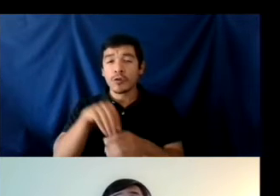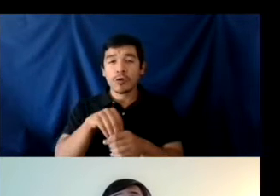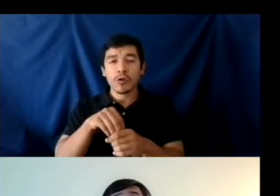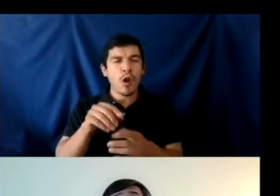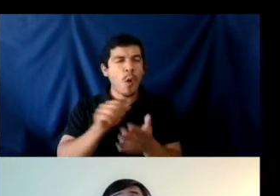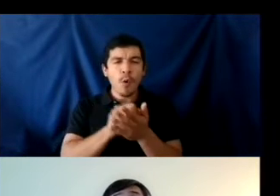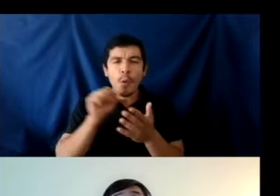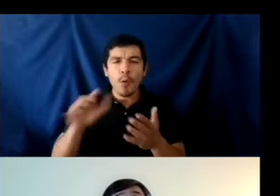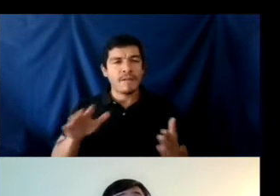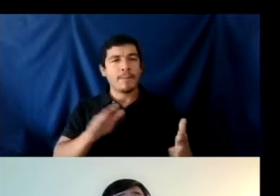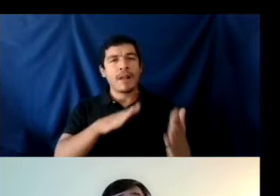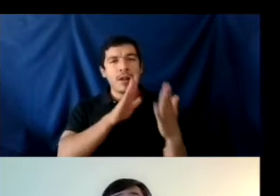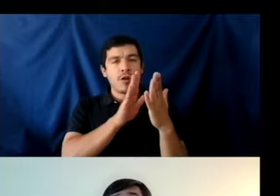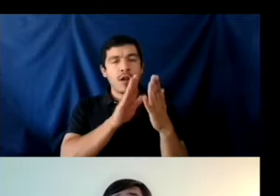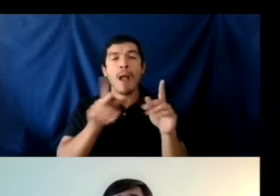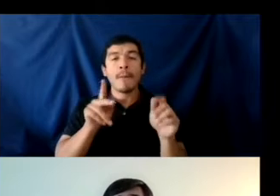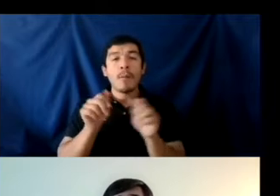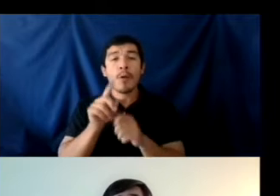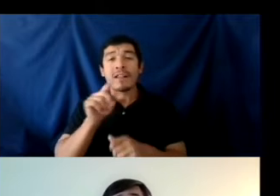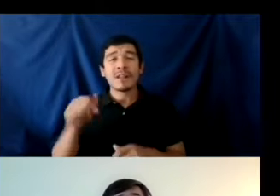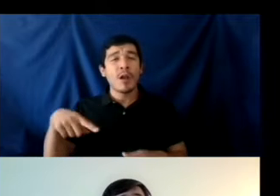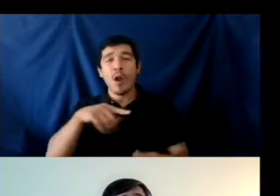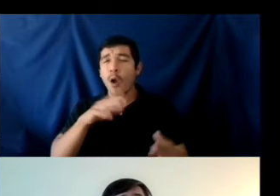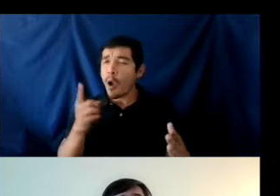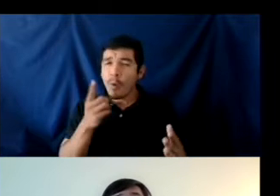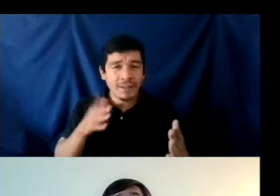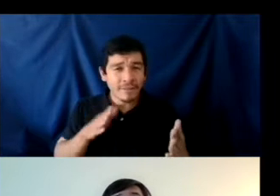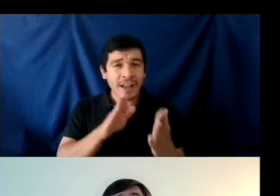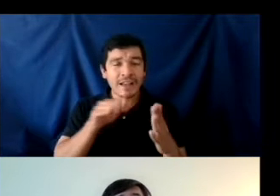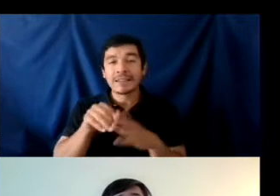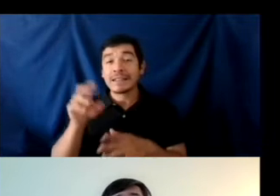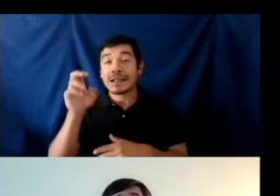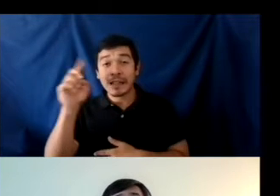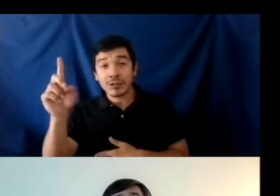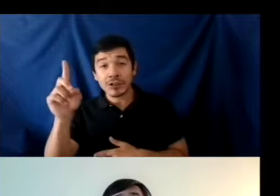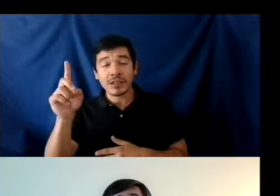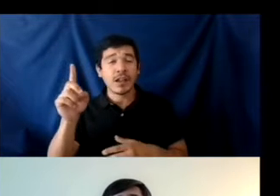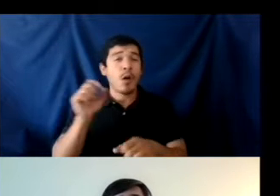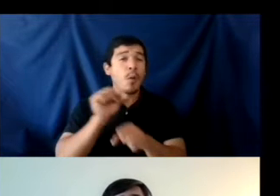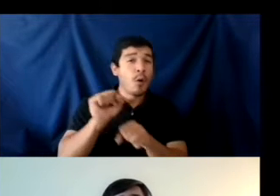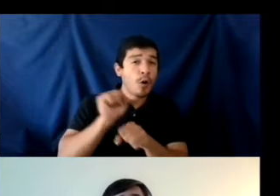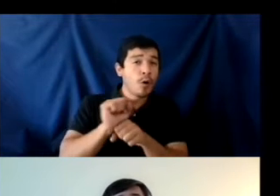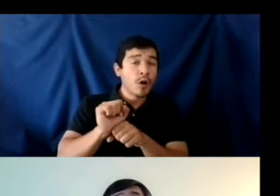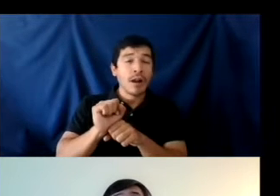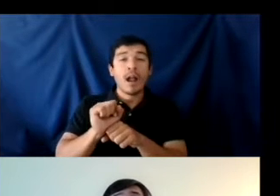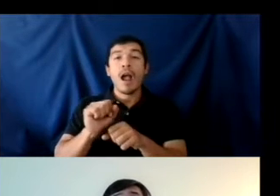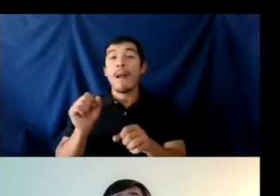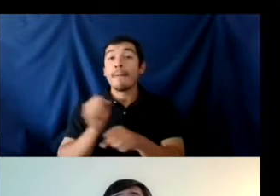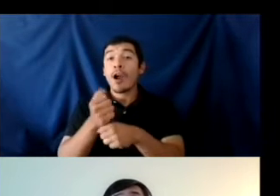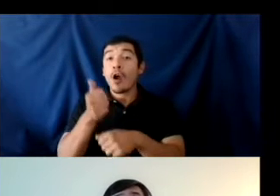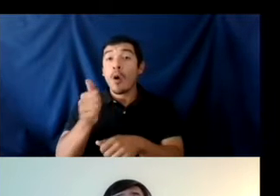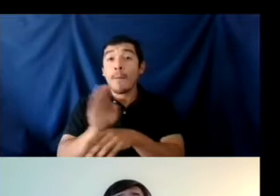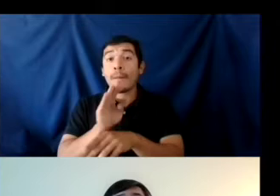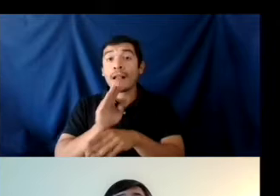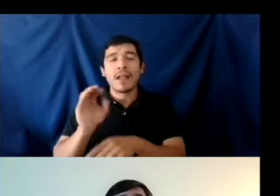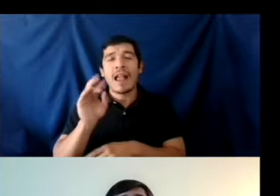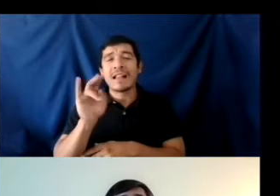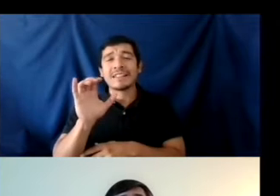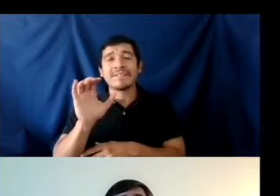removing barriers people with disabilities face in education, employment, entrepreneurship, and civic